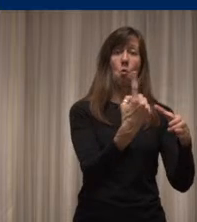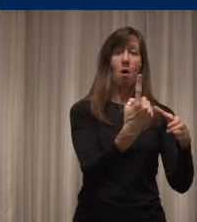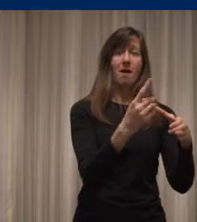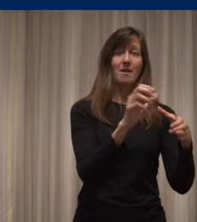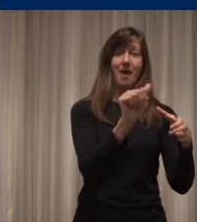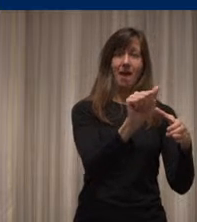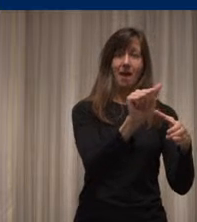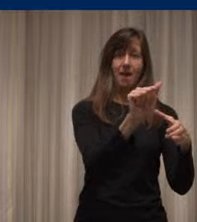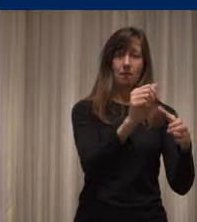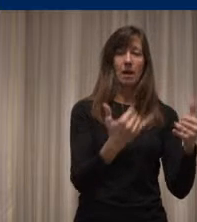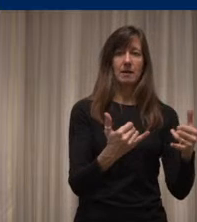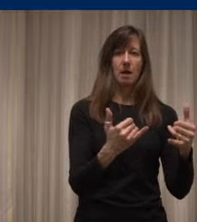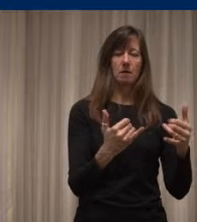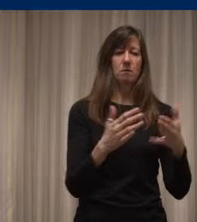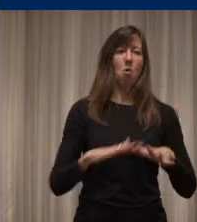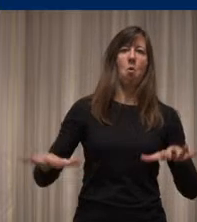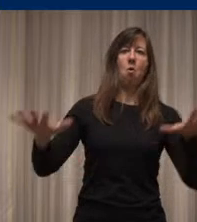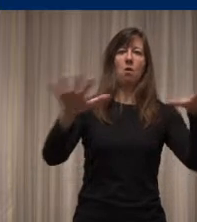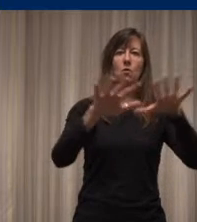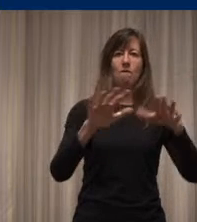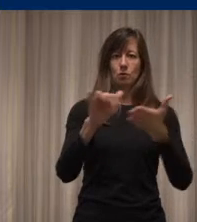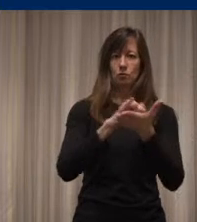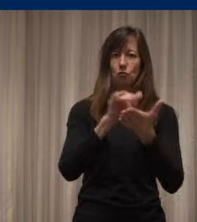in right now across New York State.